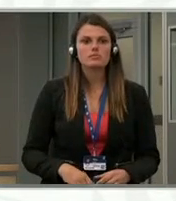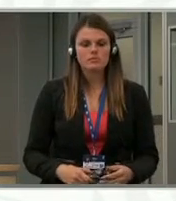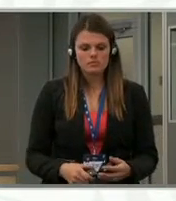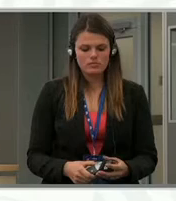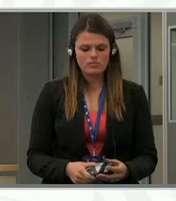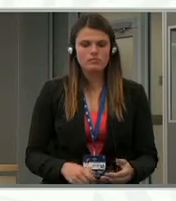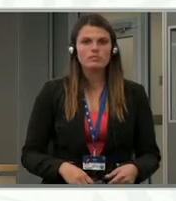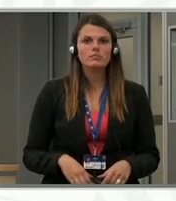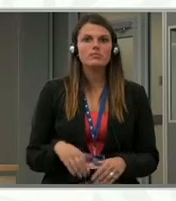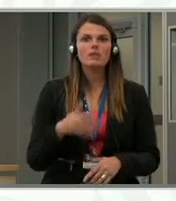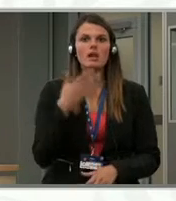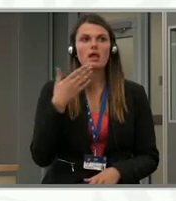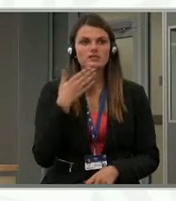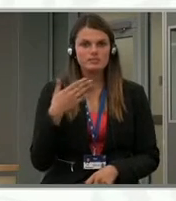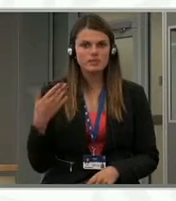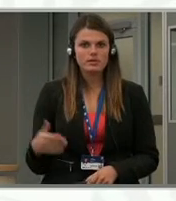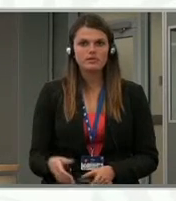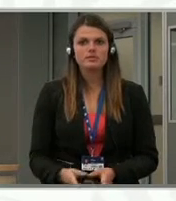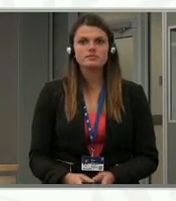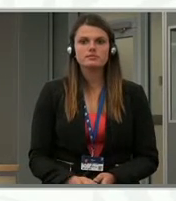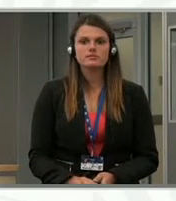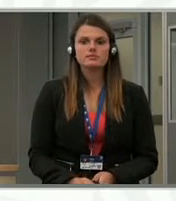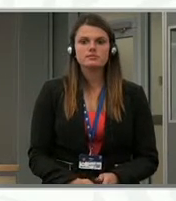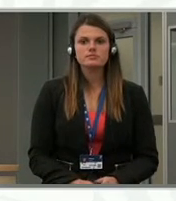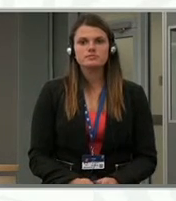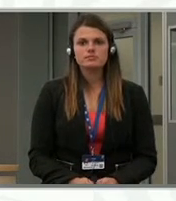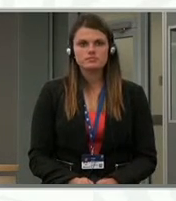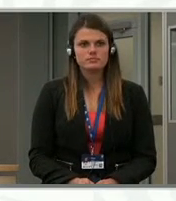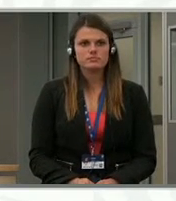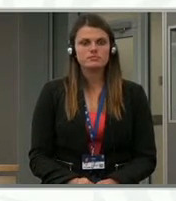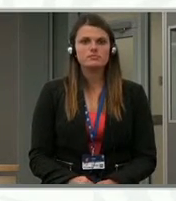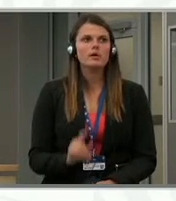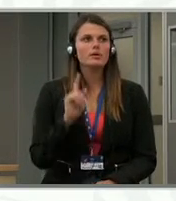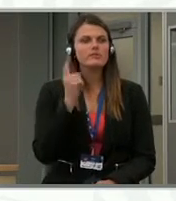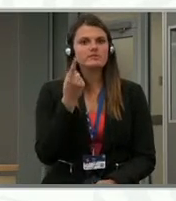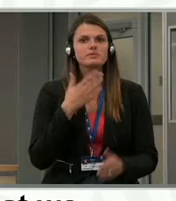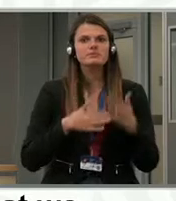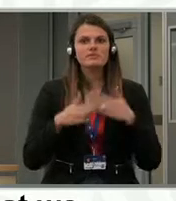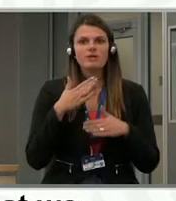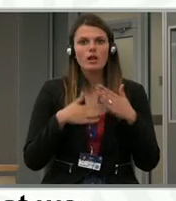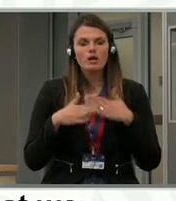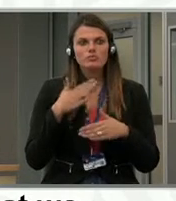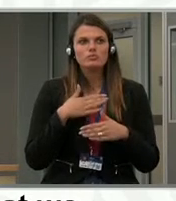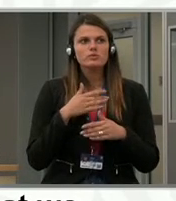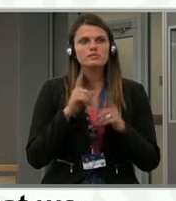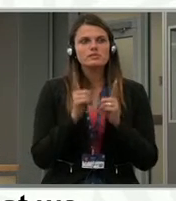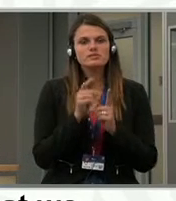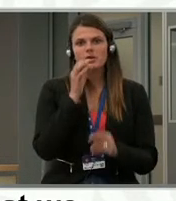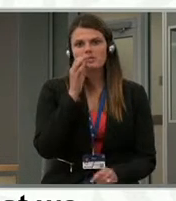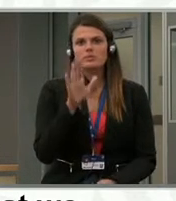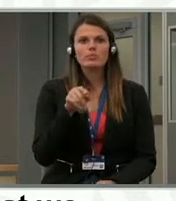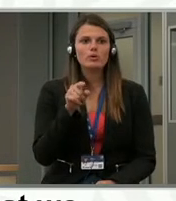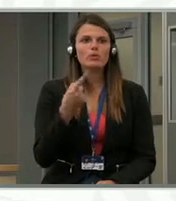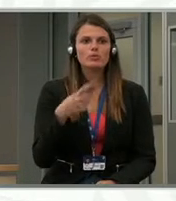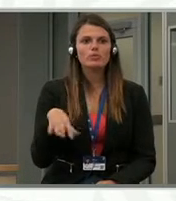Thank you. Before I will share with you briefly what we are reflecting on for the review of the disability